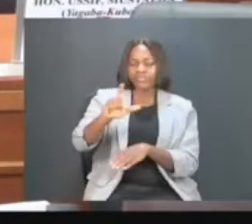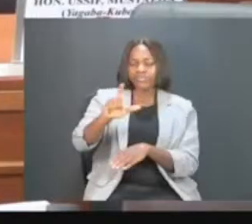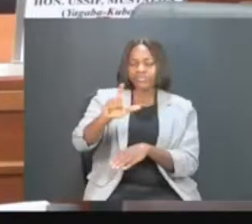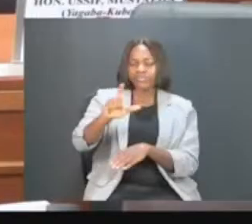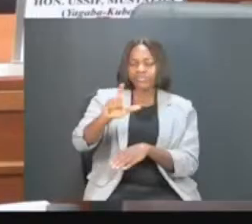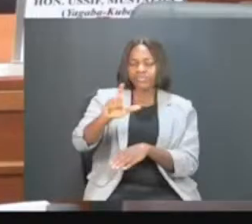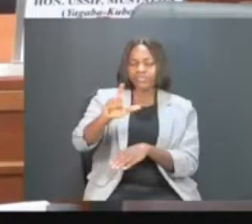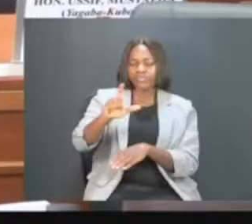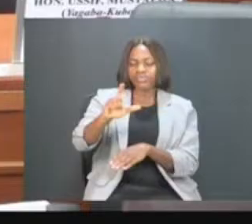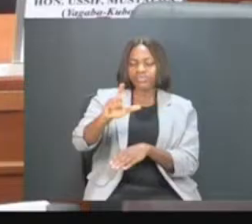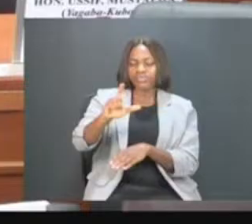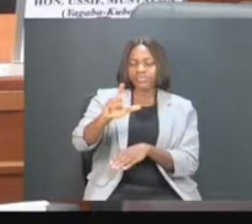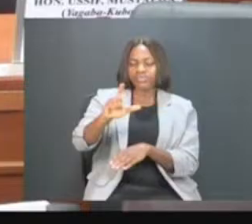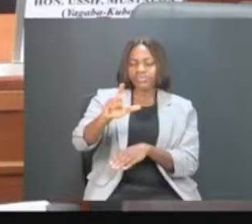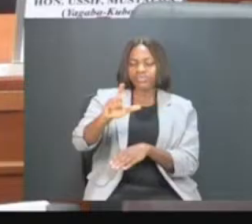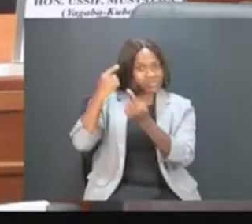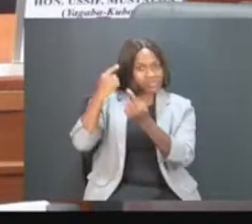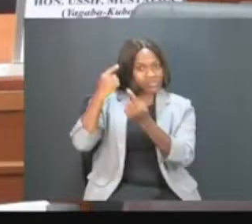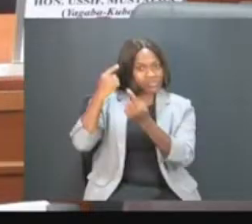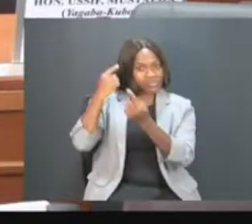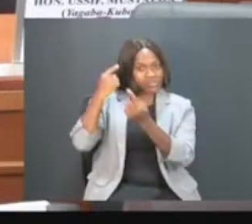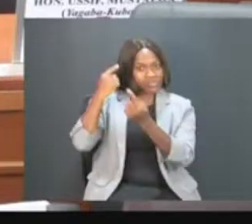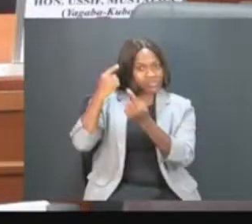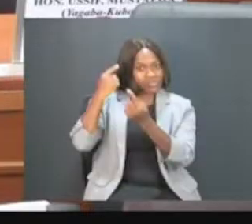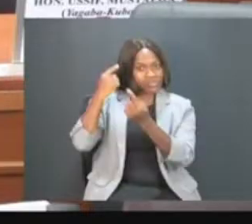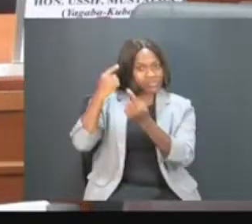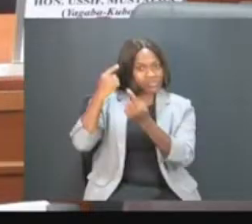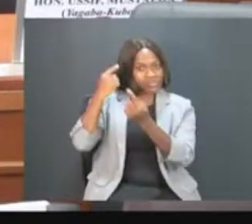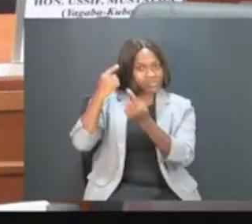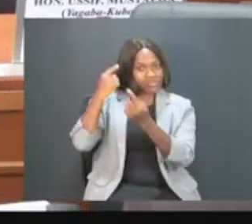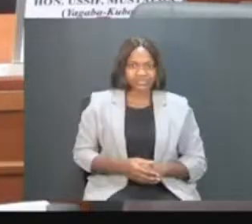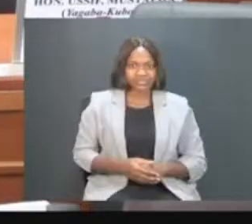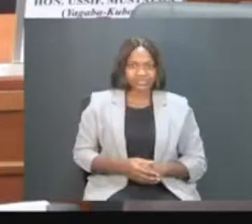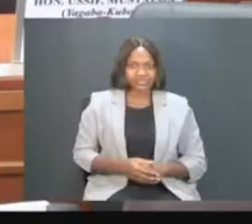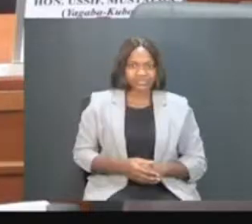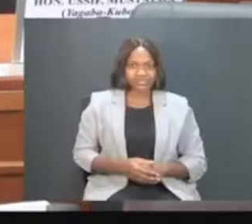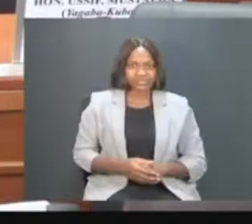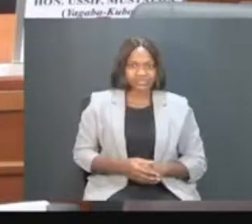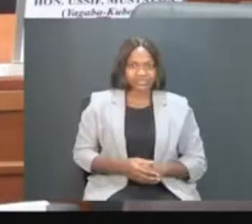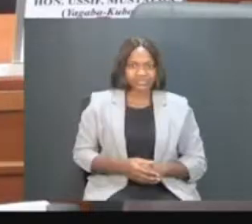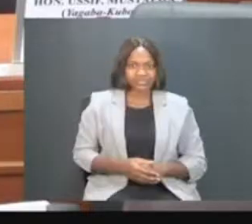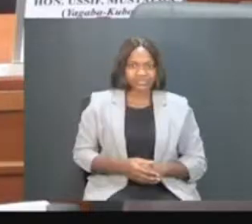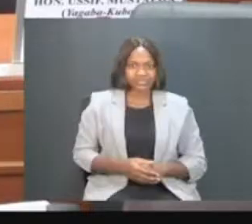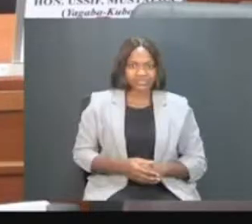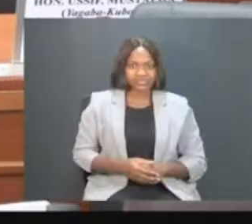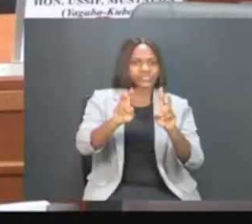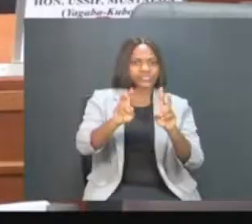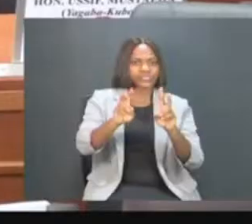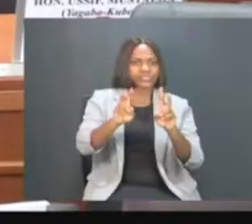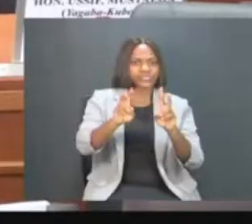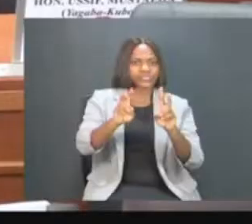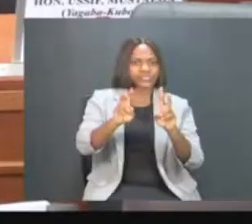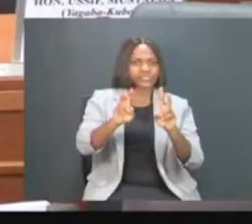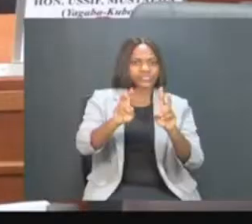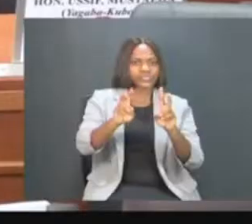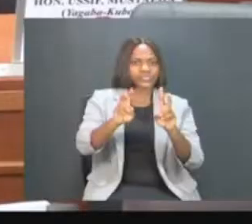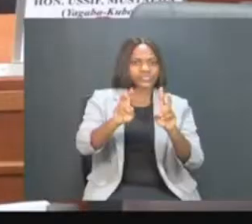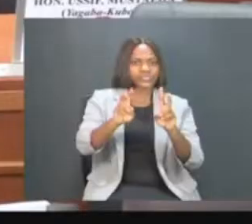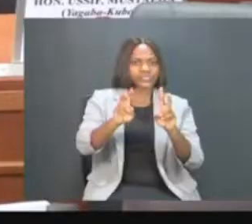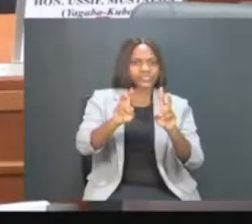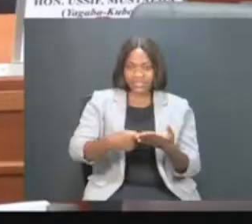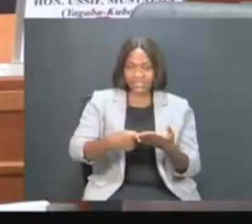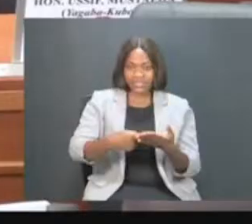tandem. Mr. Speaker, let me deal with the 4 substantive issues that we want to raise on this side of the House.